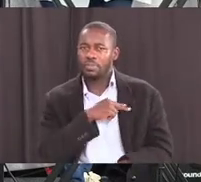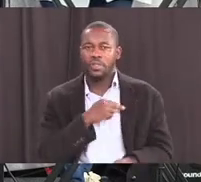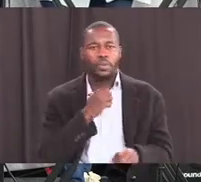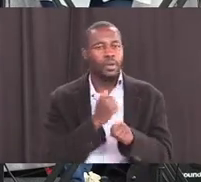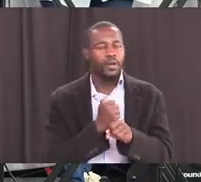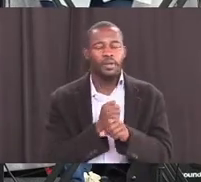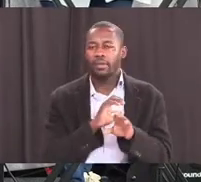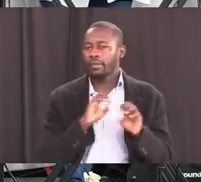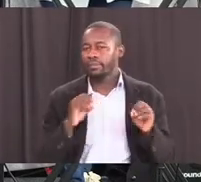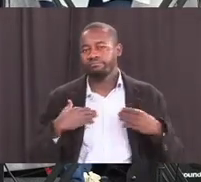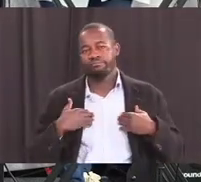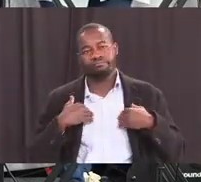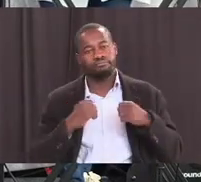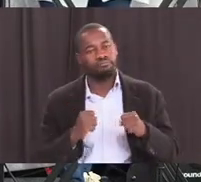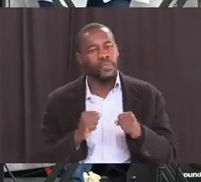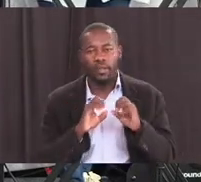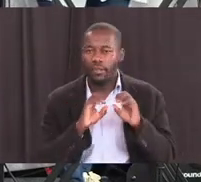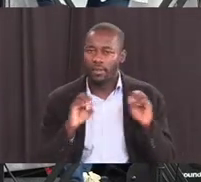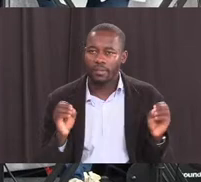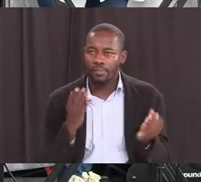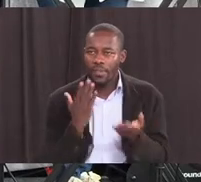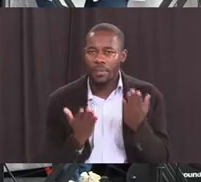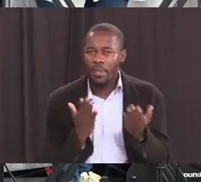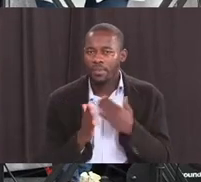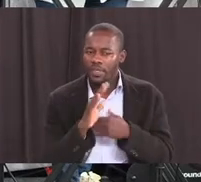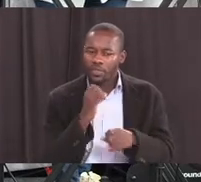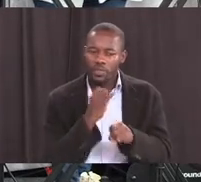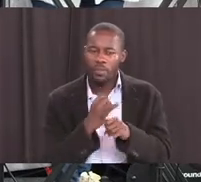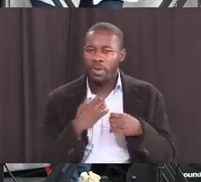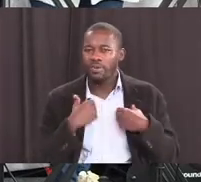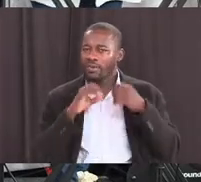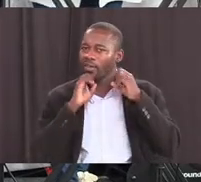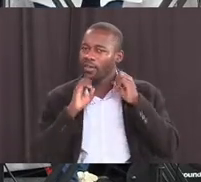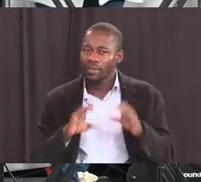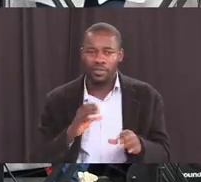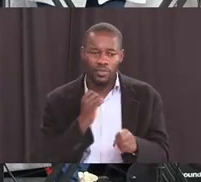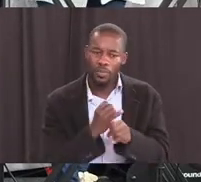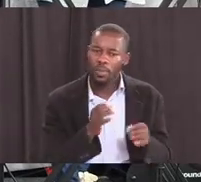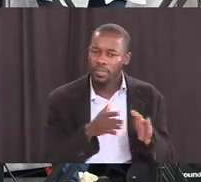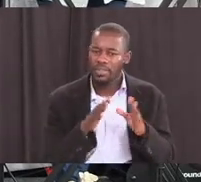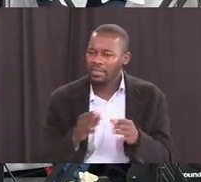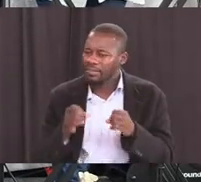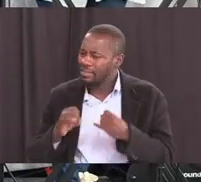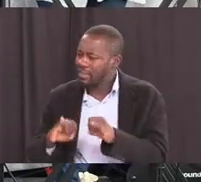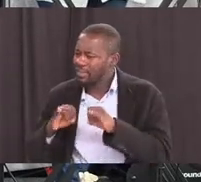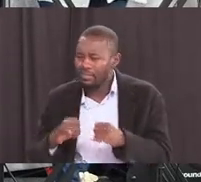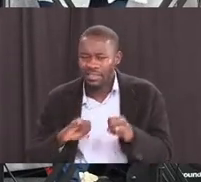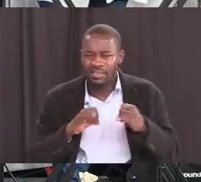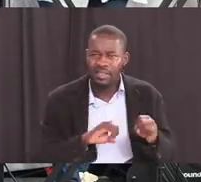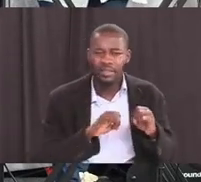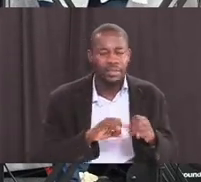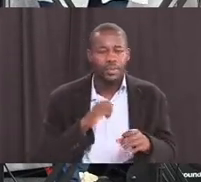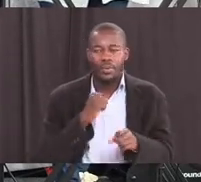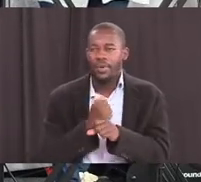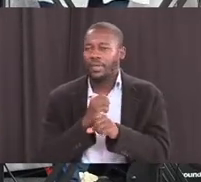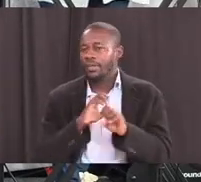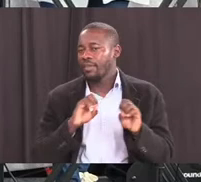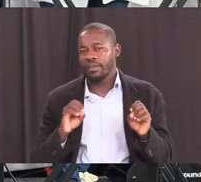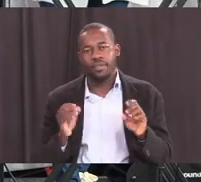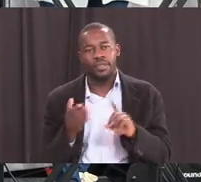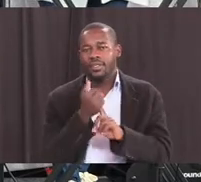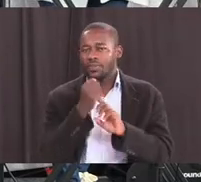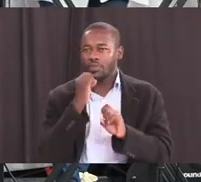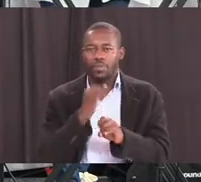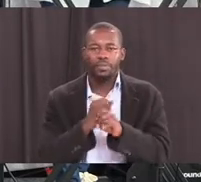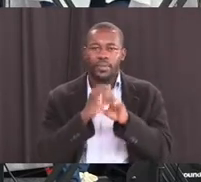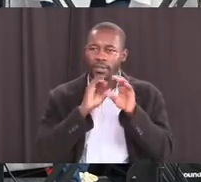Maybe it could be with work opportunities, business. I've tried this and I've tried that and it's not working. Maybe